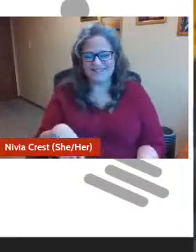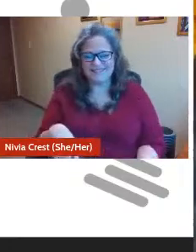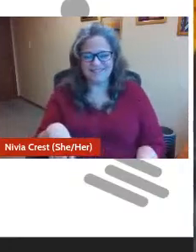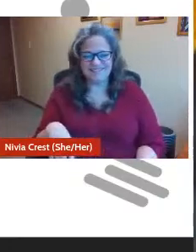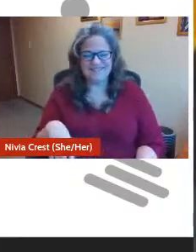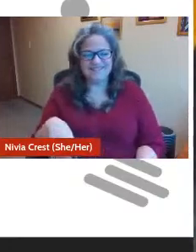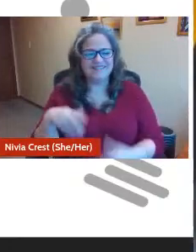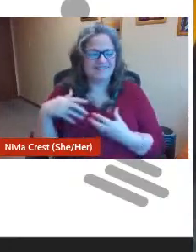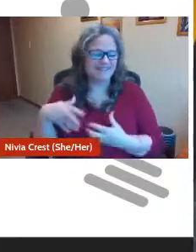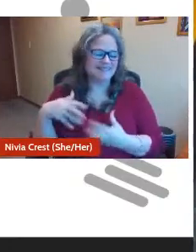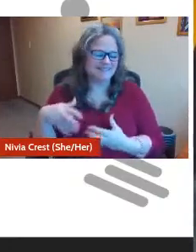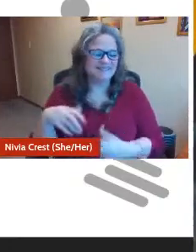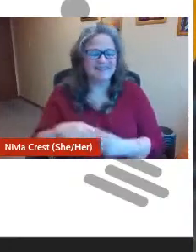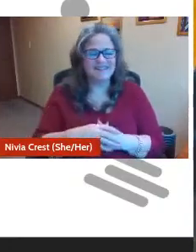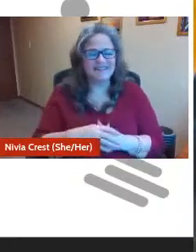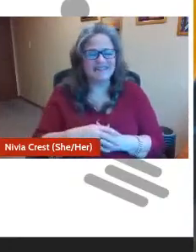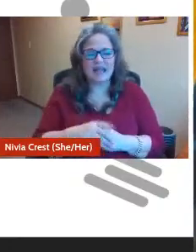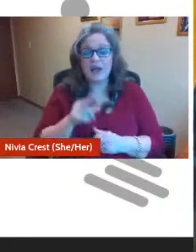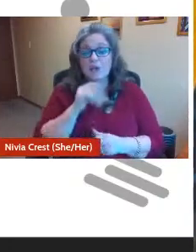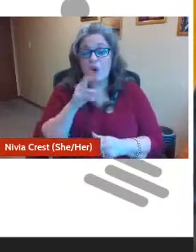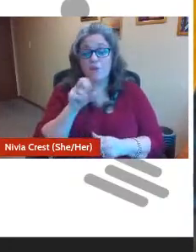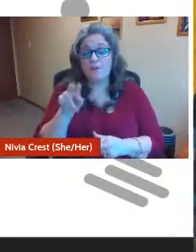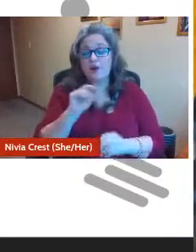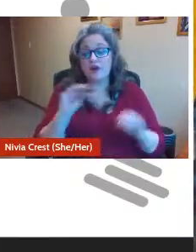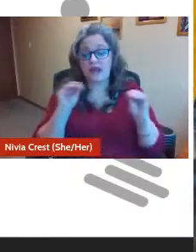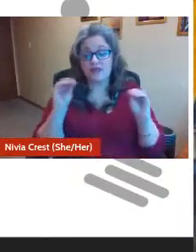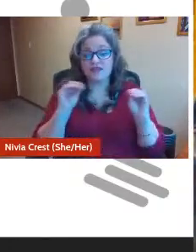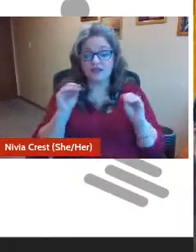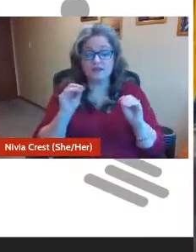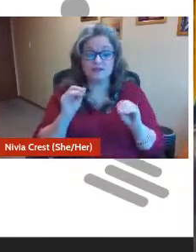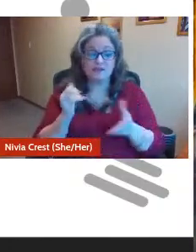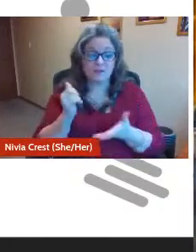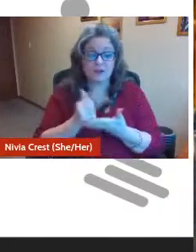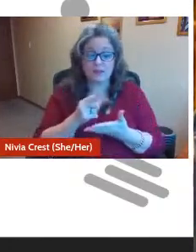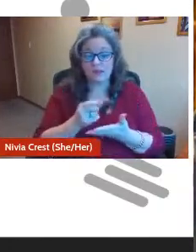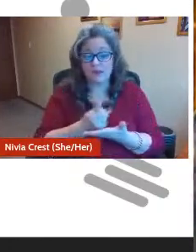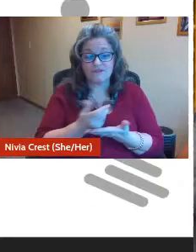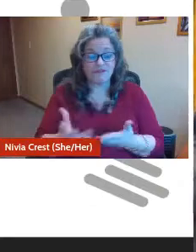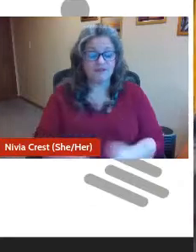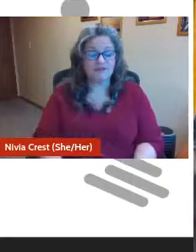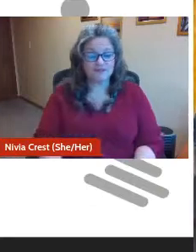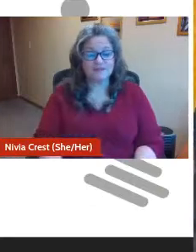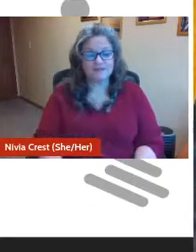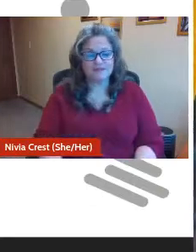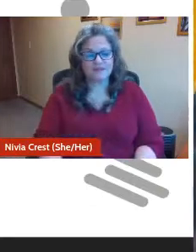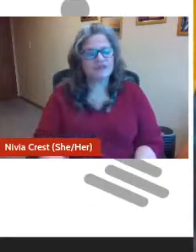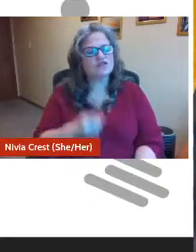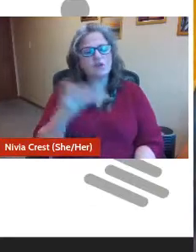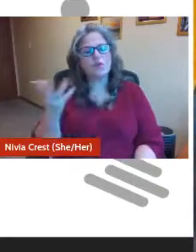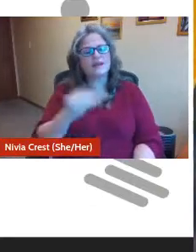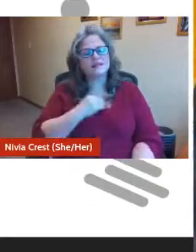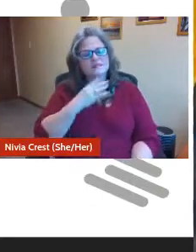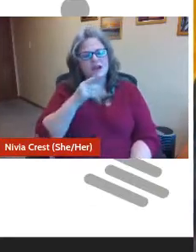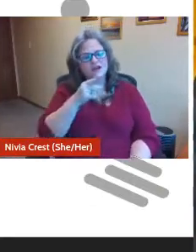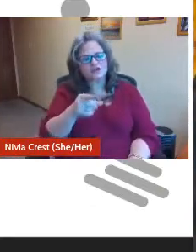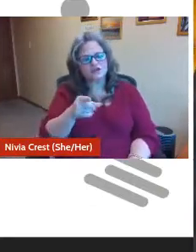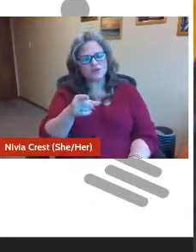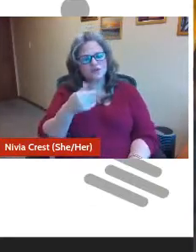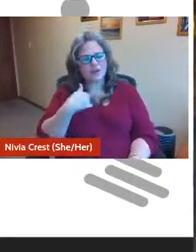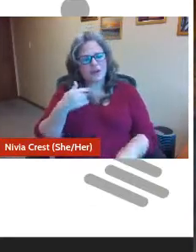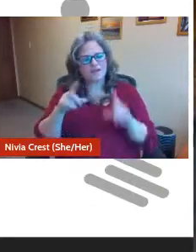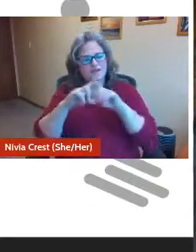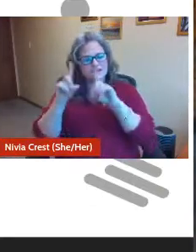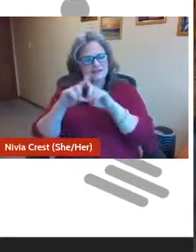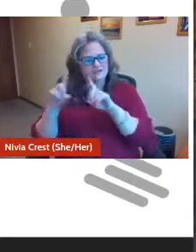It holds, you know, don't burn anything. It holds the heat and everything, so. Yeah. So what inspires you to make your different